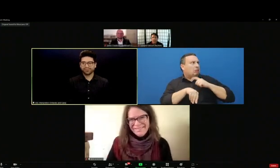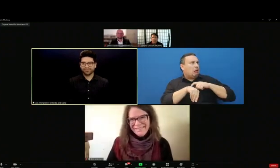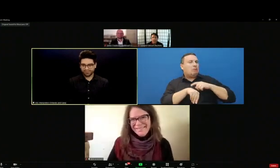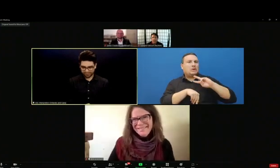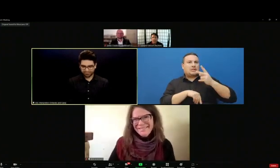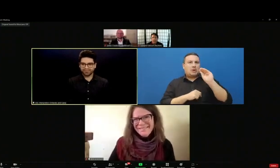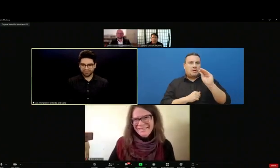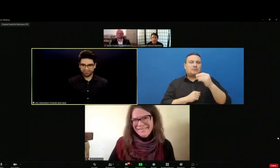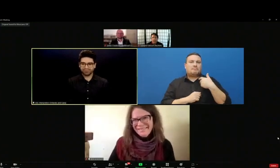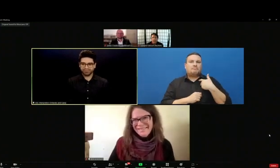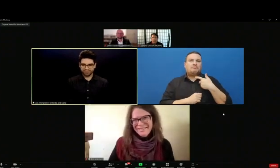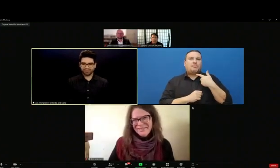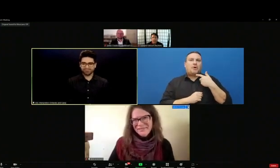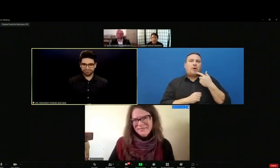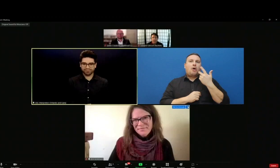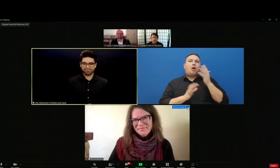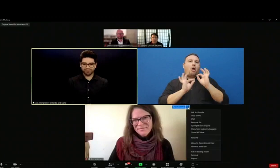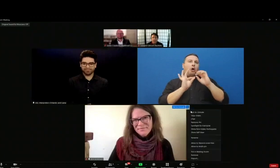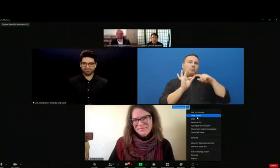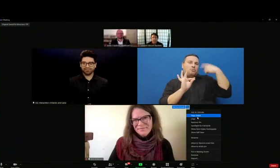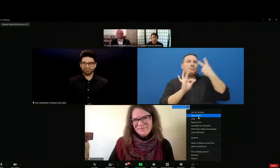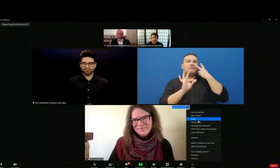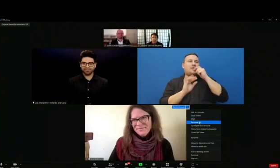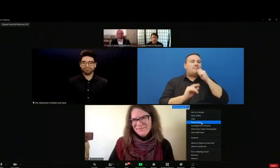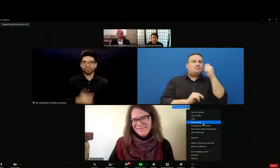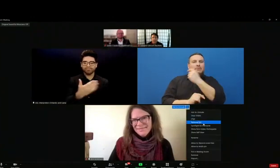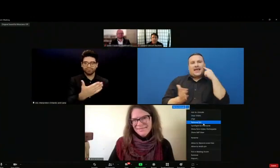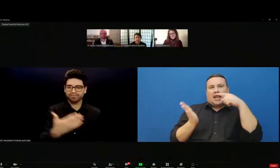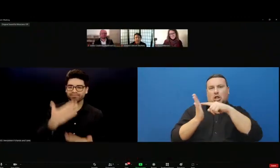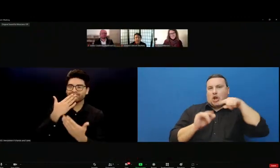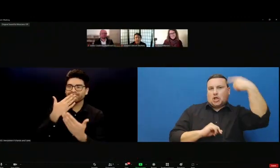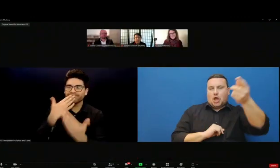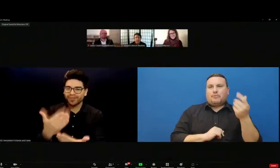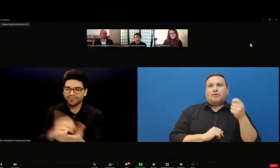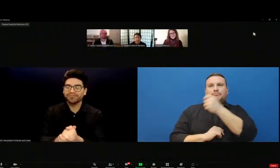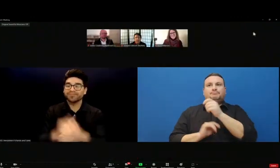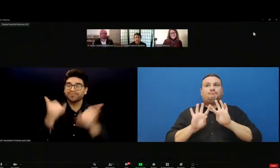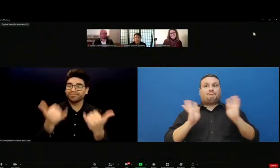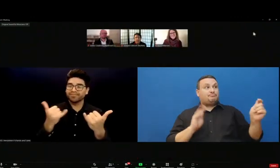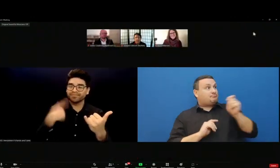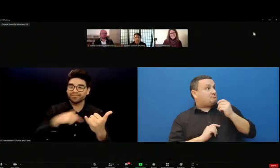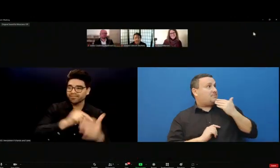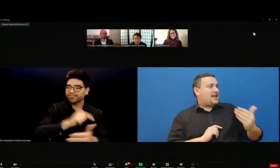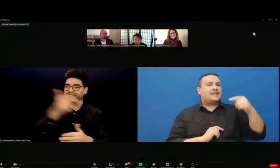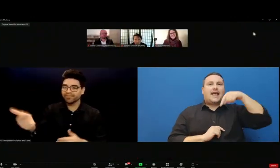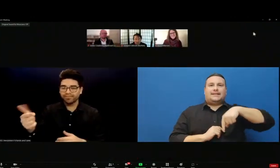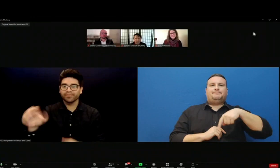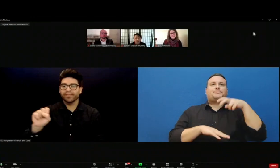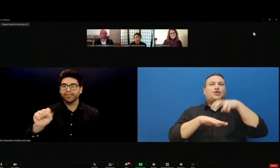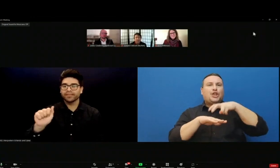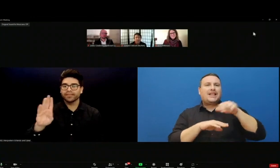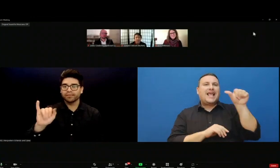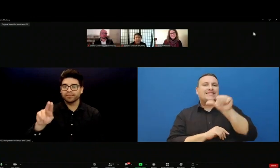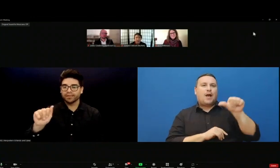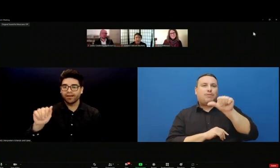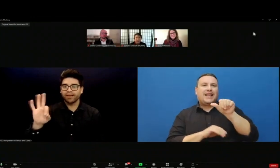to the next committee member. Thank you. We will now go to Dr. Sabine Fontana of the